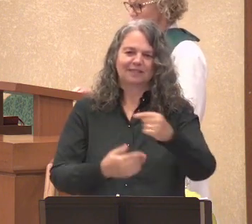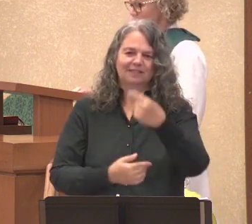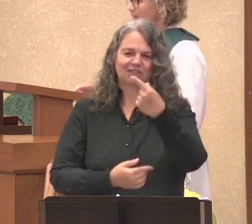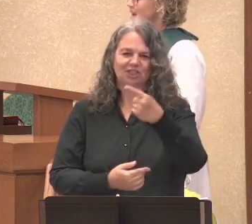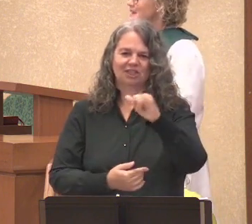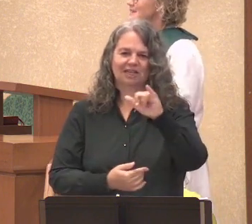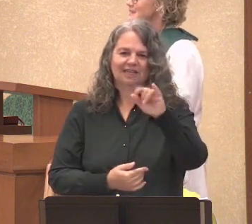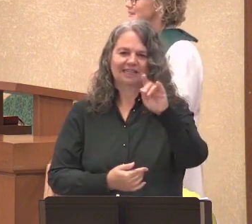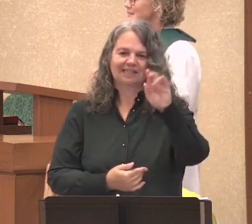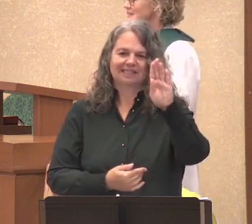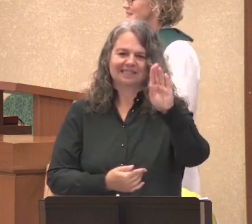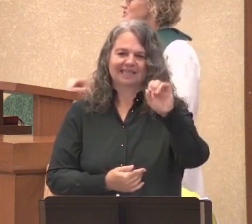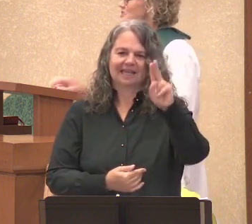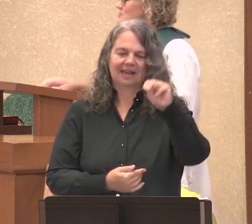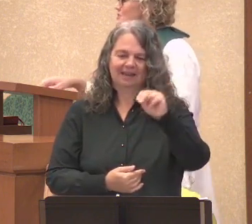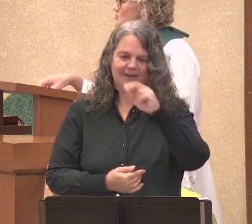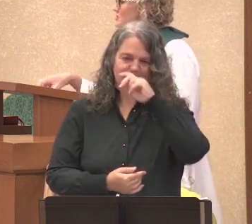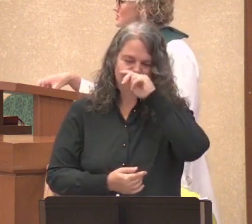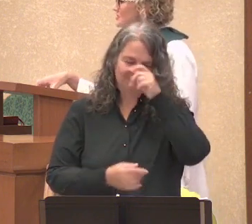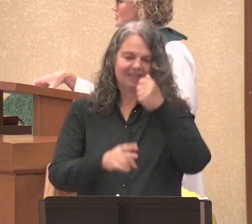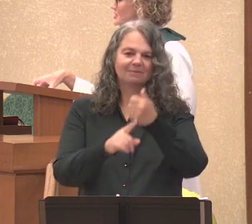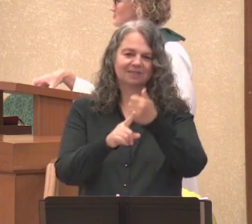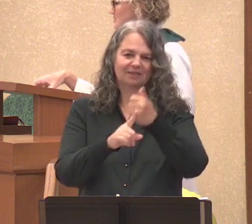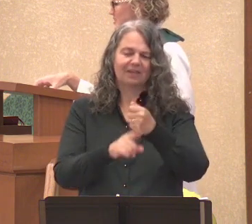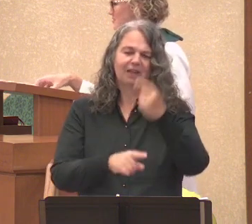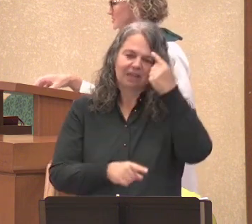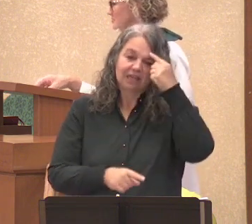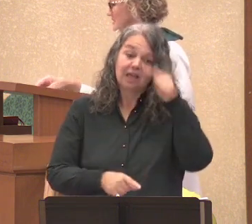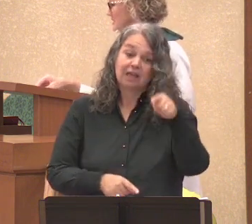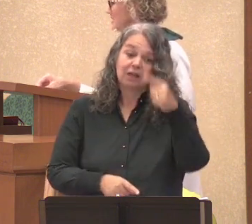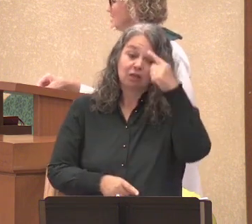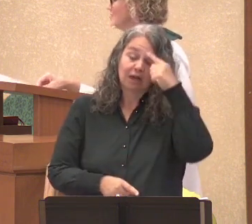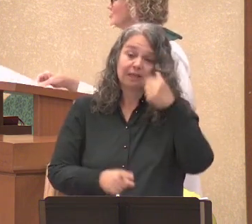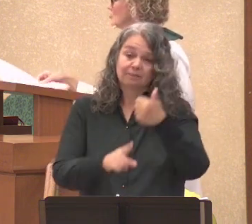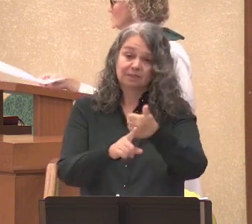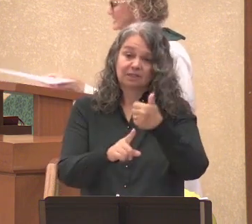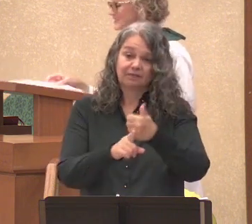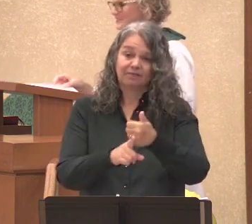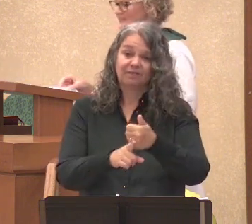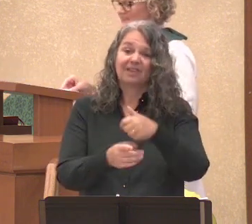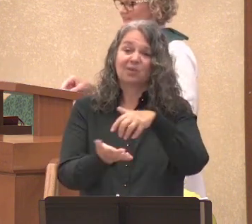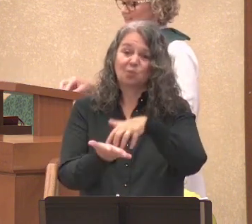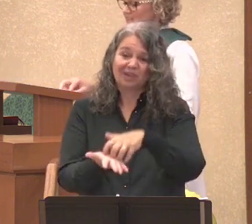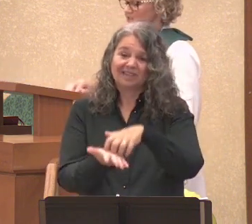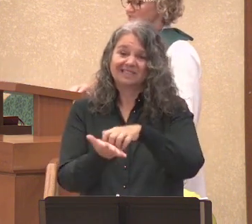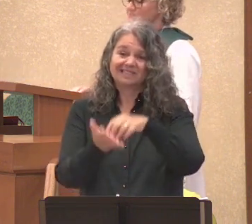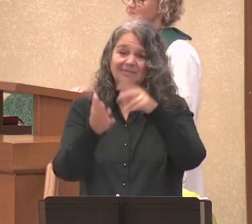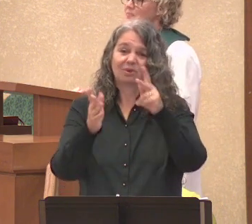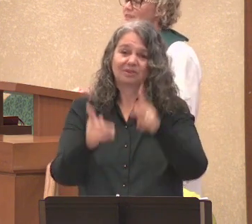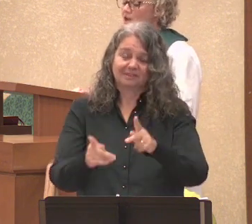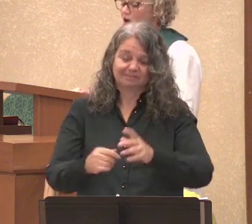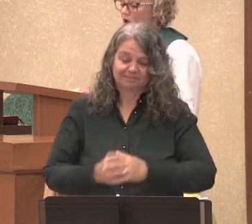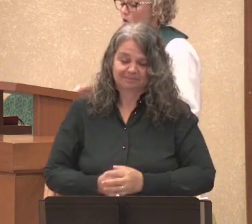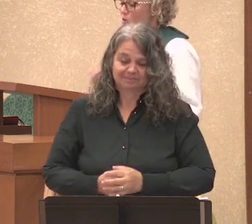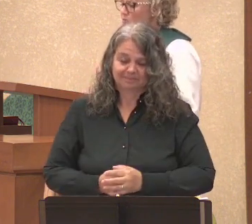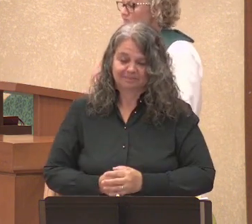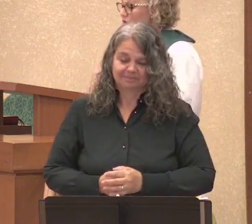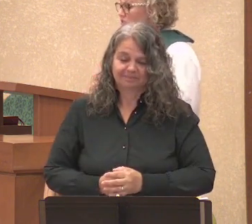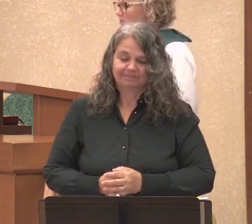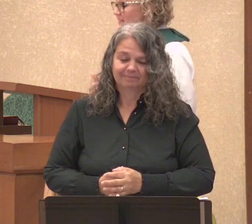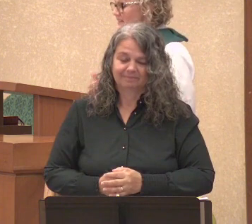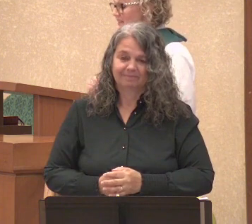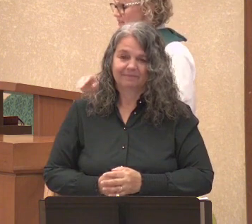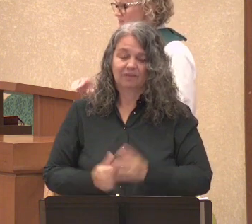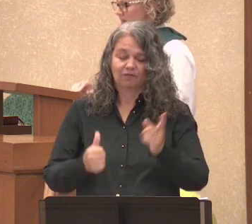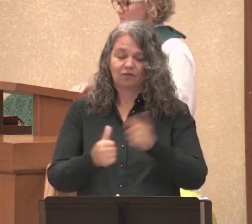Gideon. Gideon is someone who considered himself to be the weakest link. When we